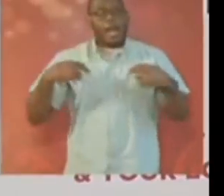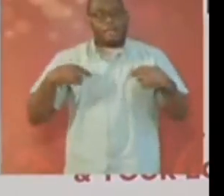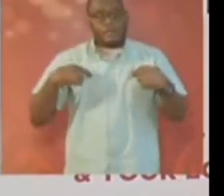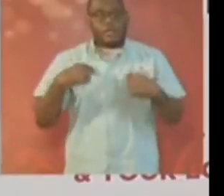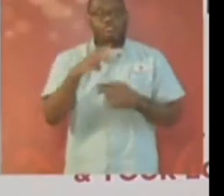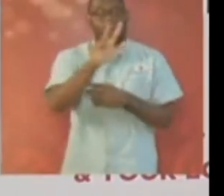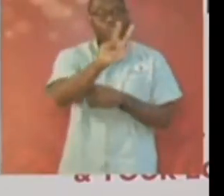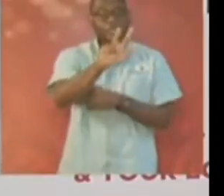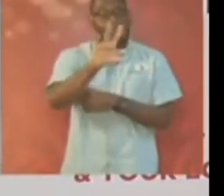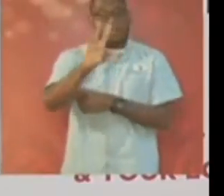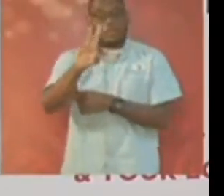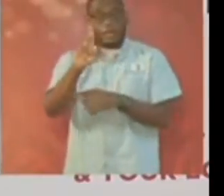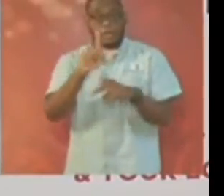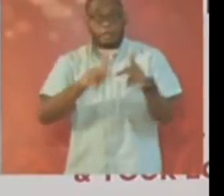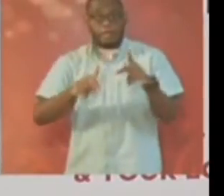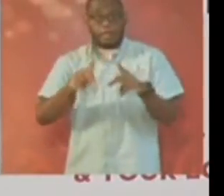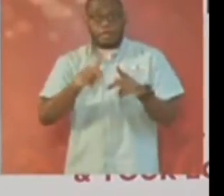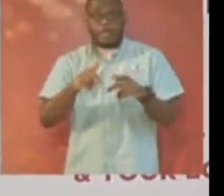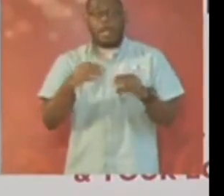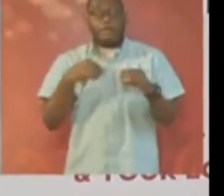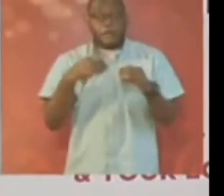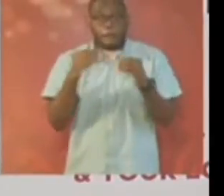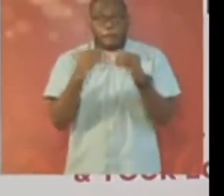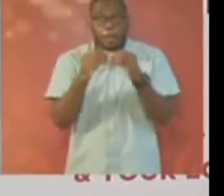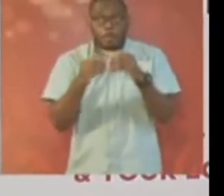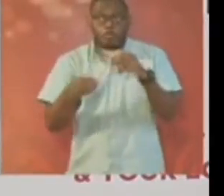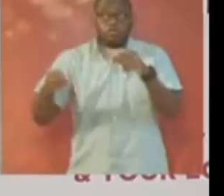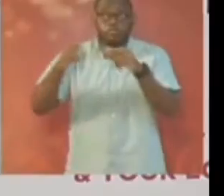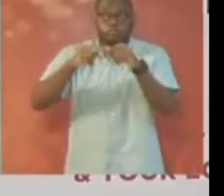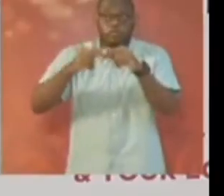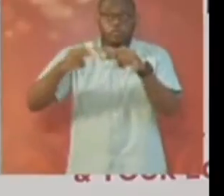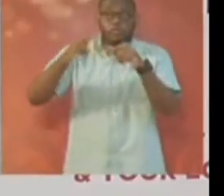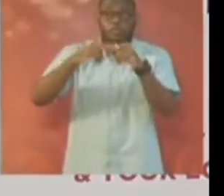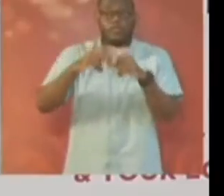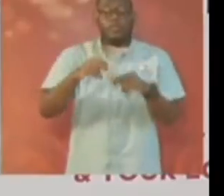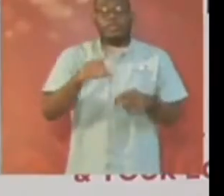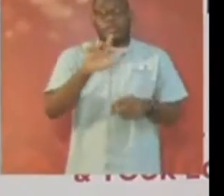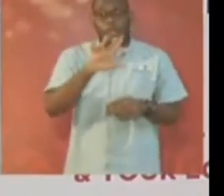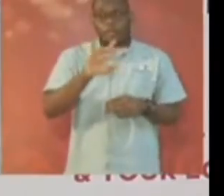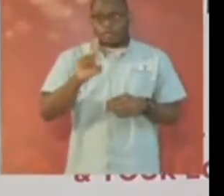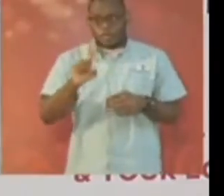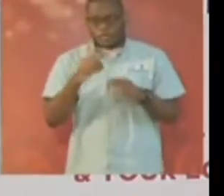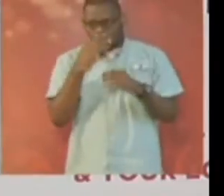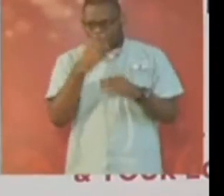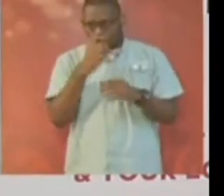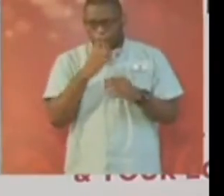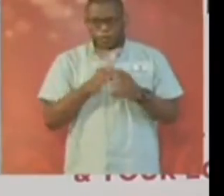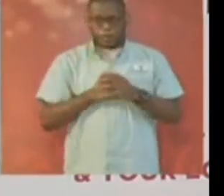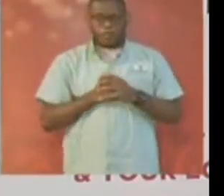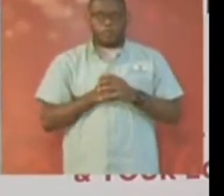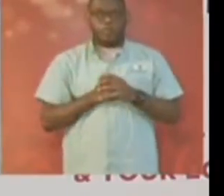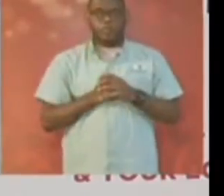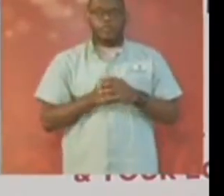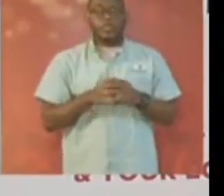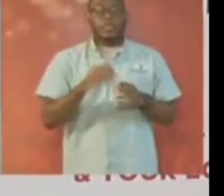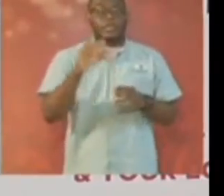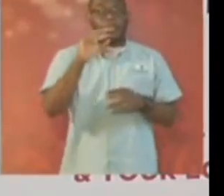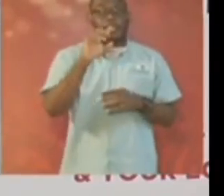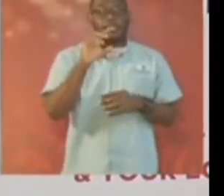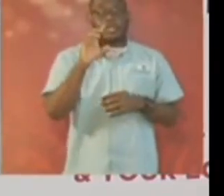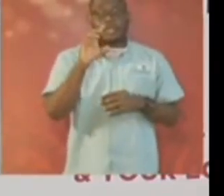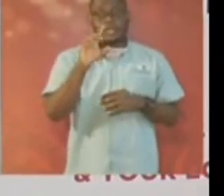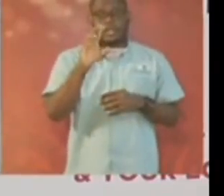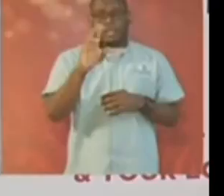At the Ministry of Health, we view an occupancy rate of approximately 70% as being a red flag